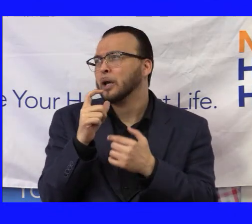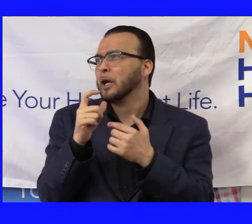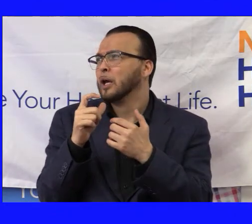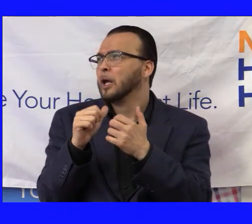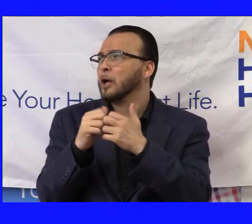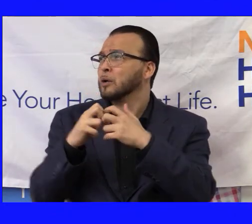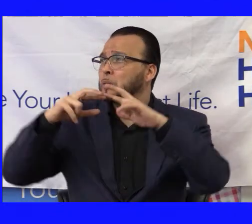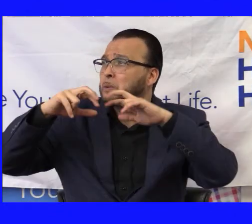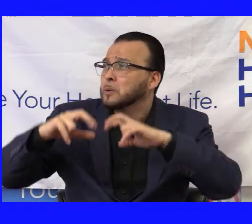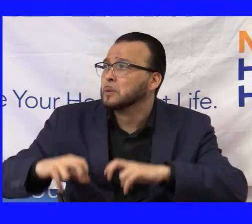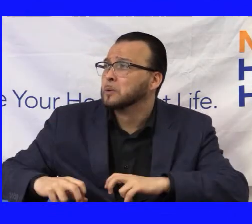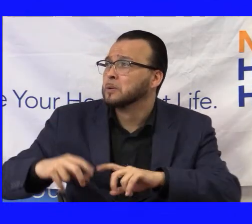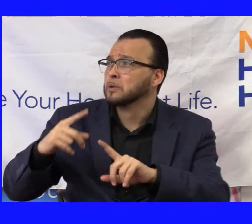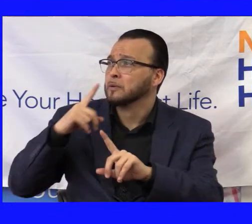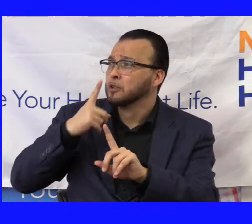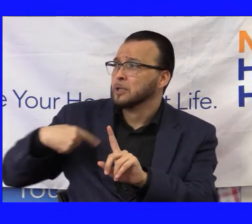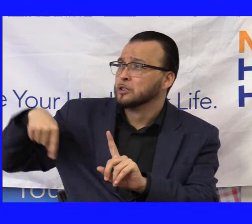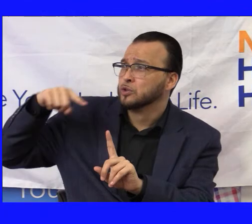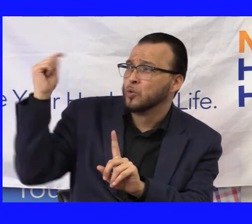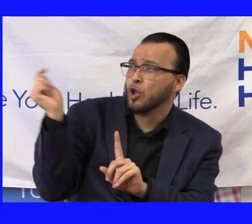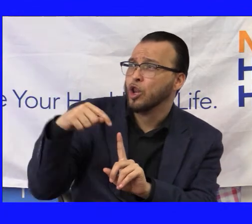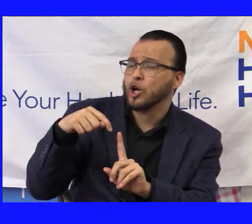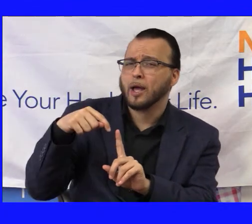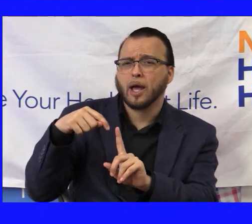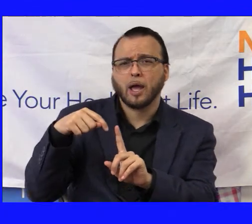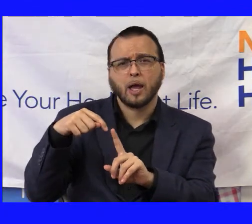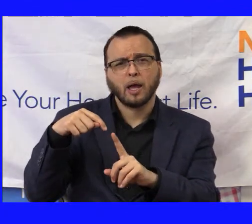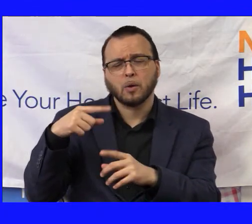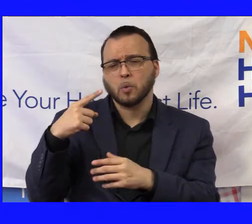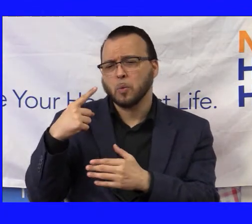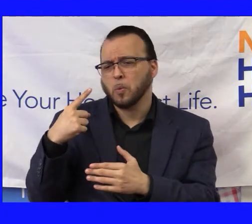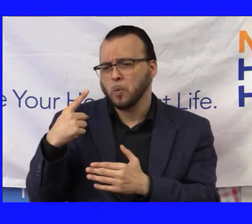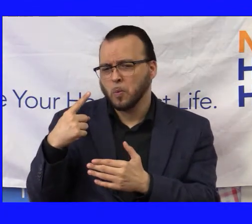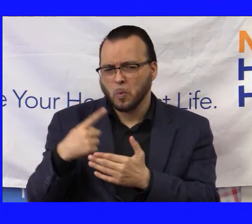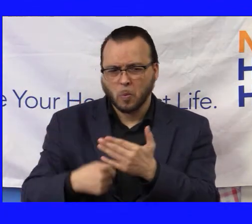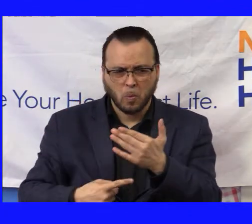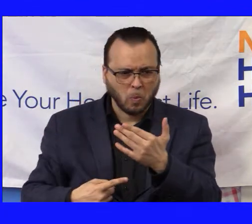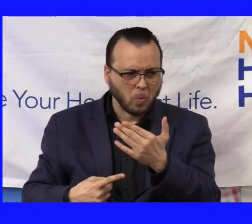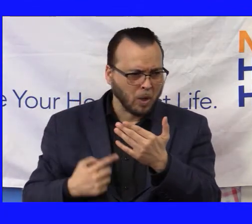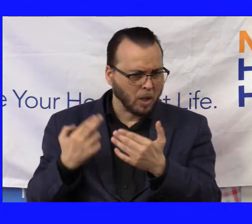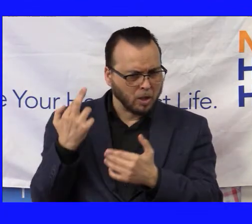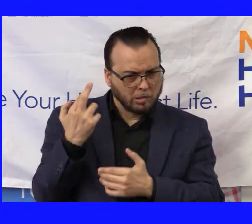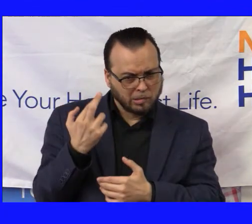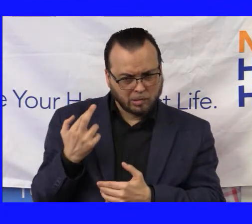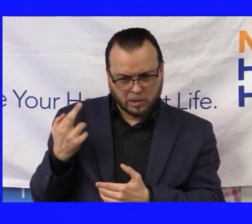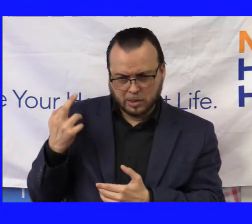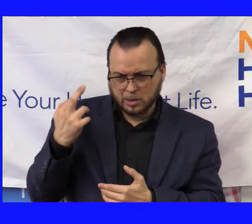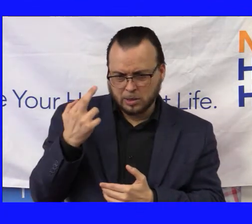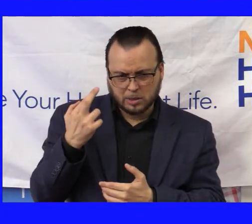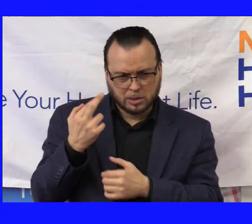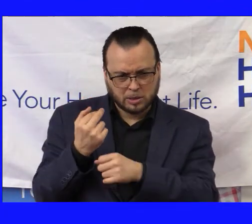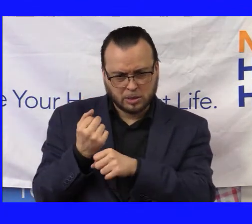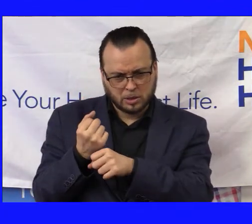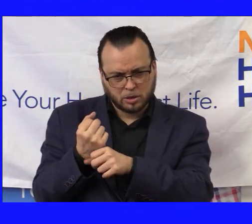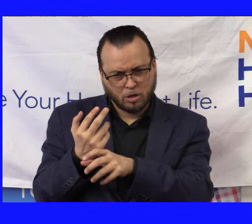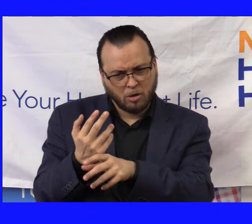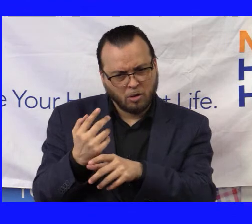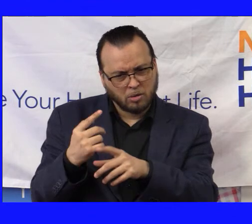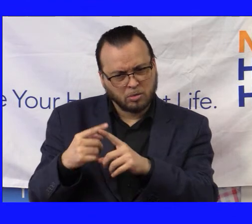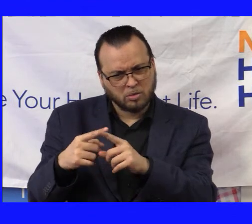8% Latinos to look at what factors contributed to it being such a